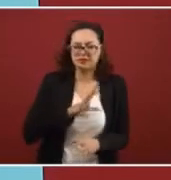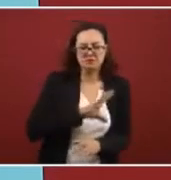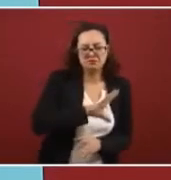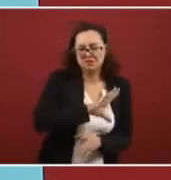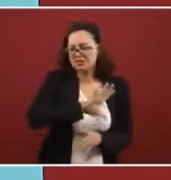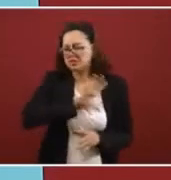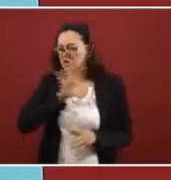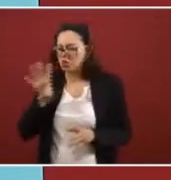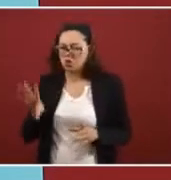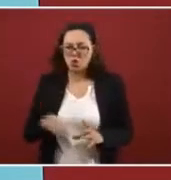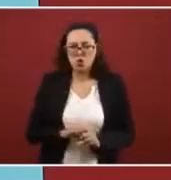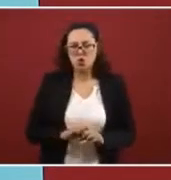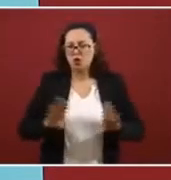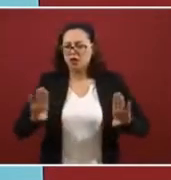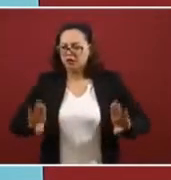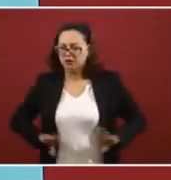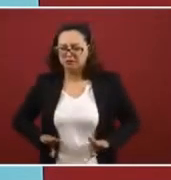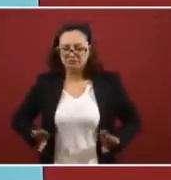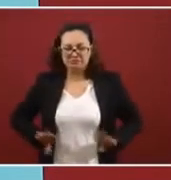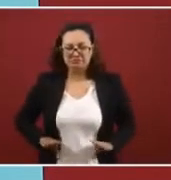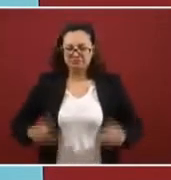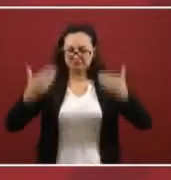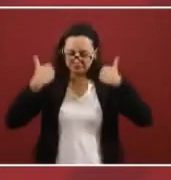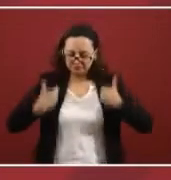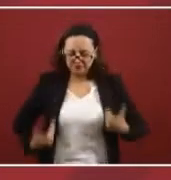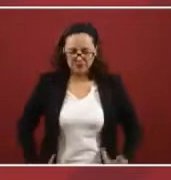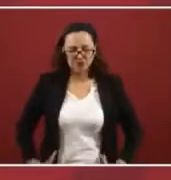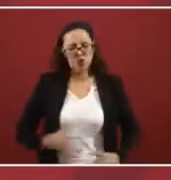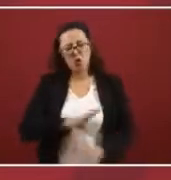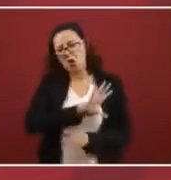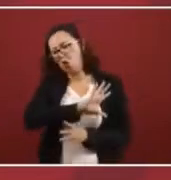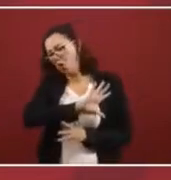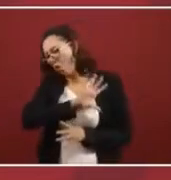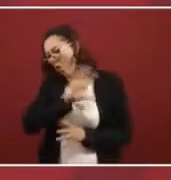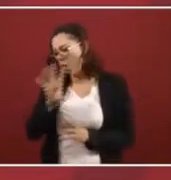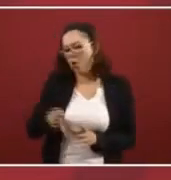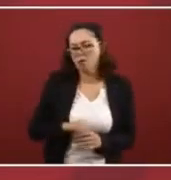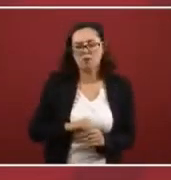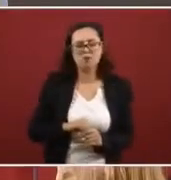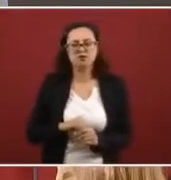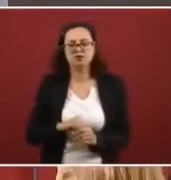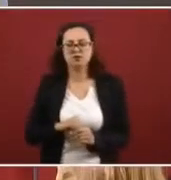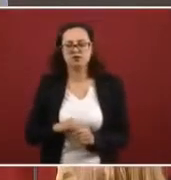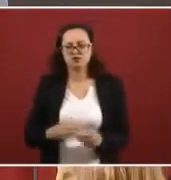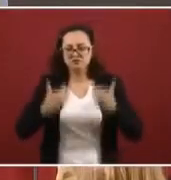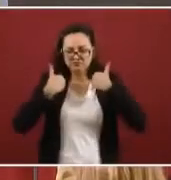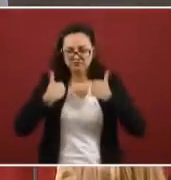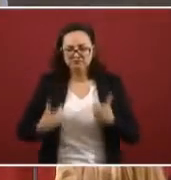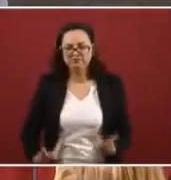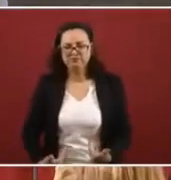with all my convictions, and with all my enthusiasm,